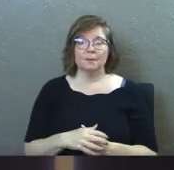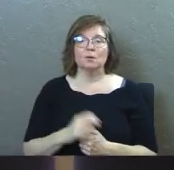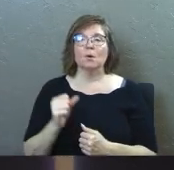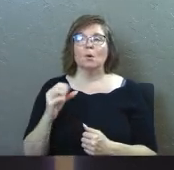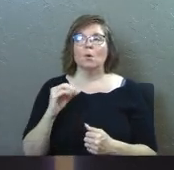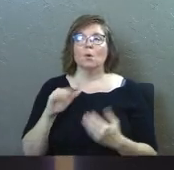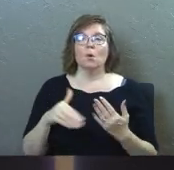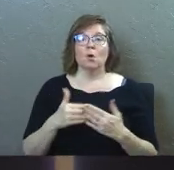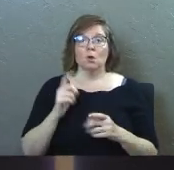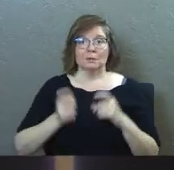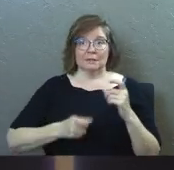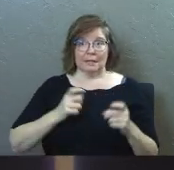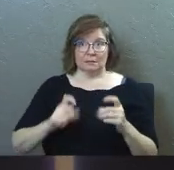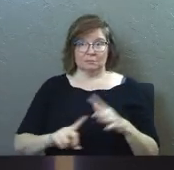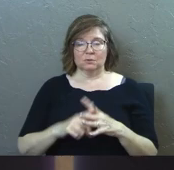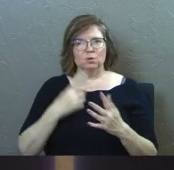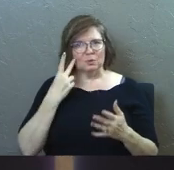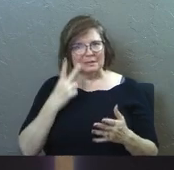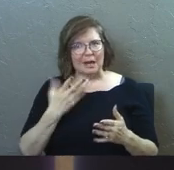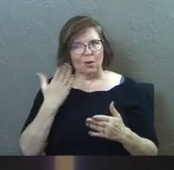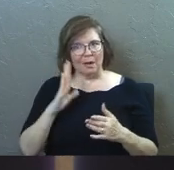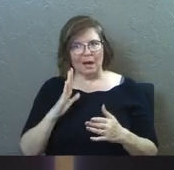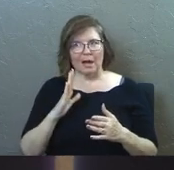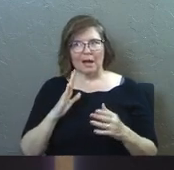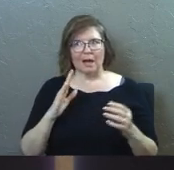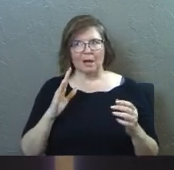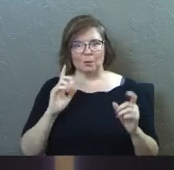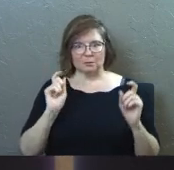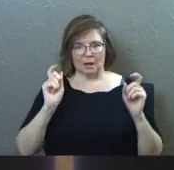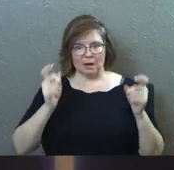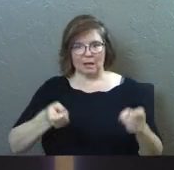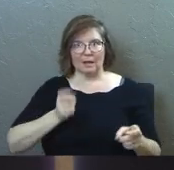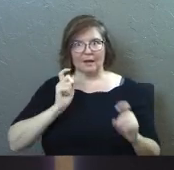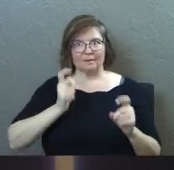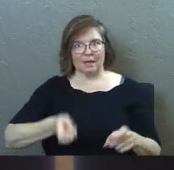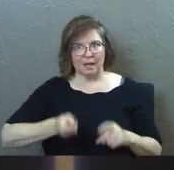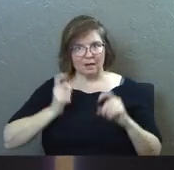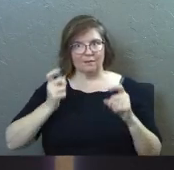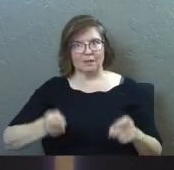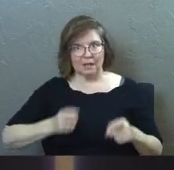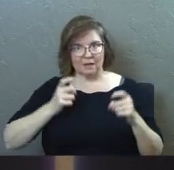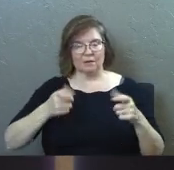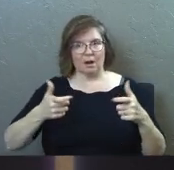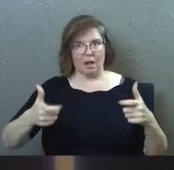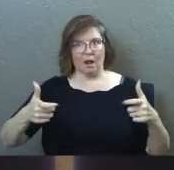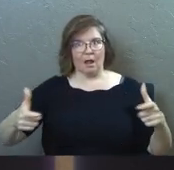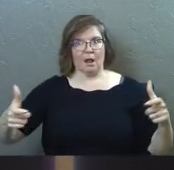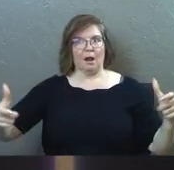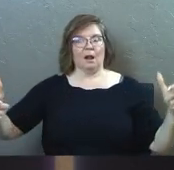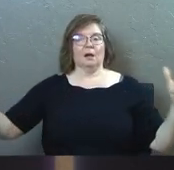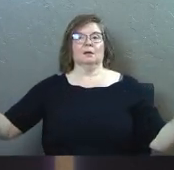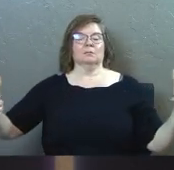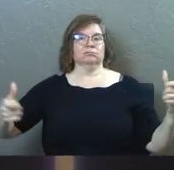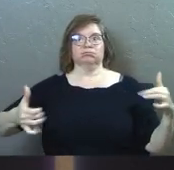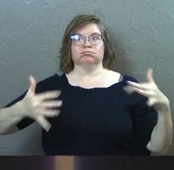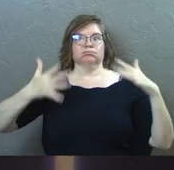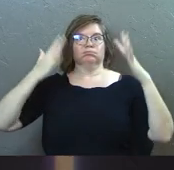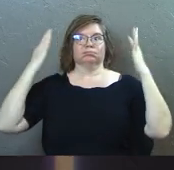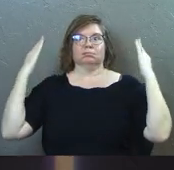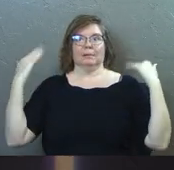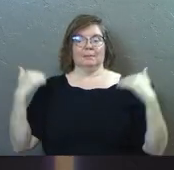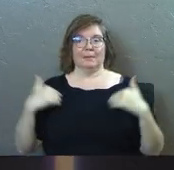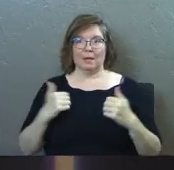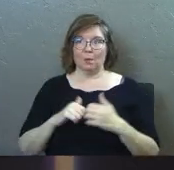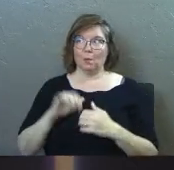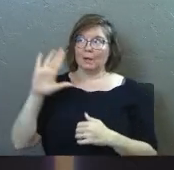So all those donations came in. Do you just see how God was like pouring gasoline on this little fire? Yes. And just overwhelming